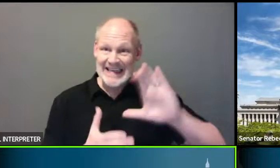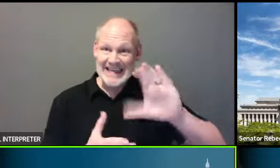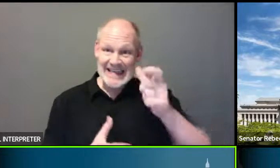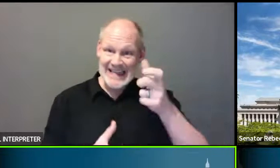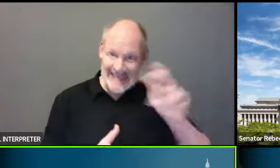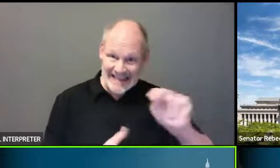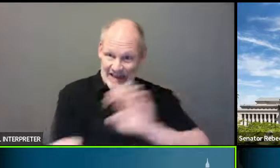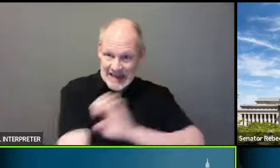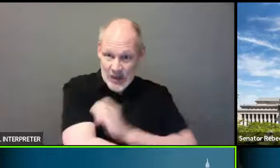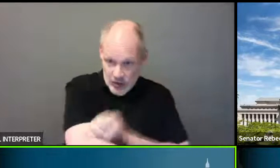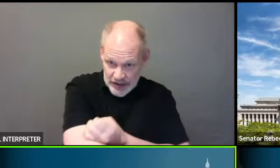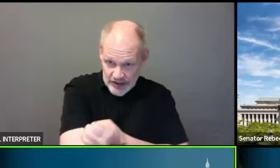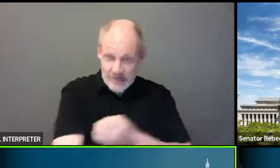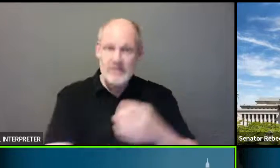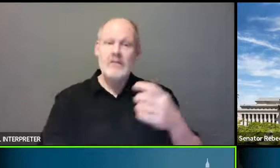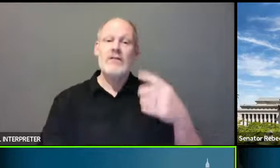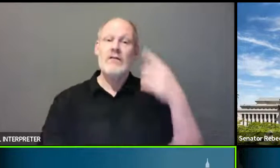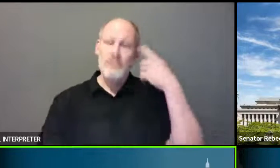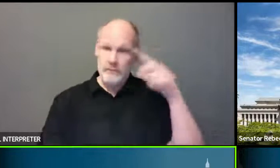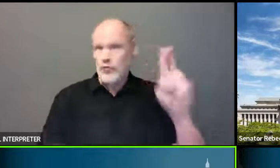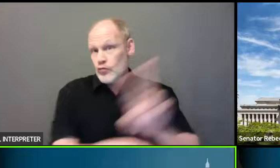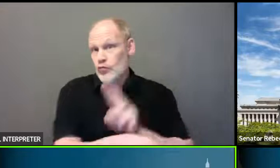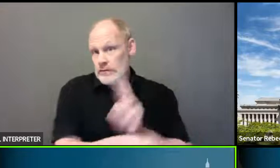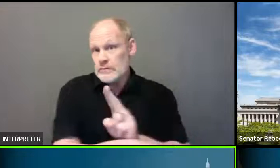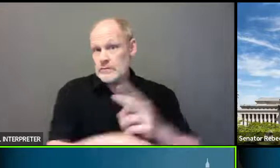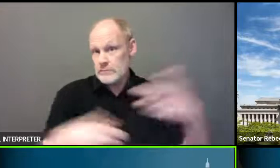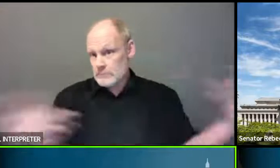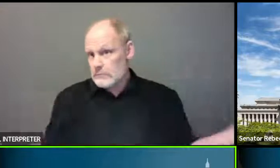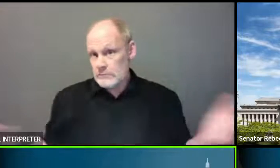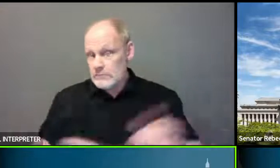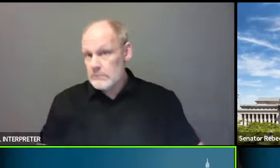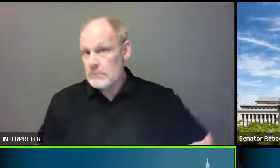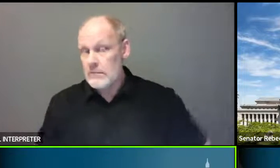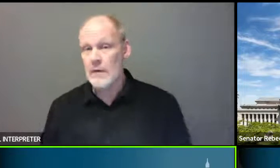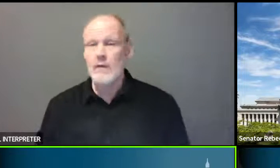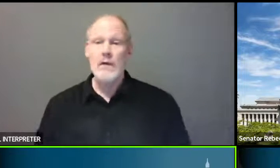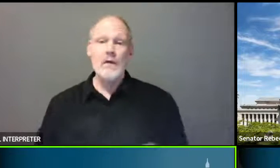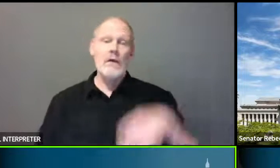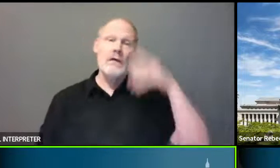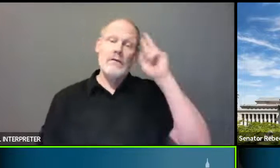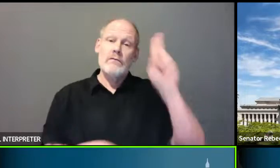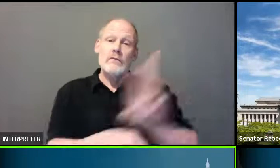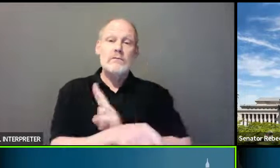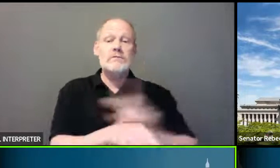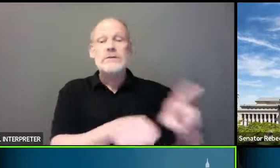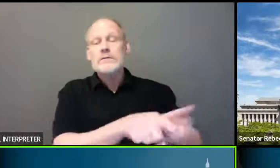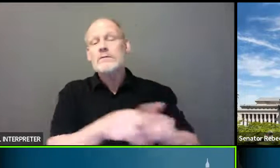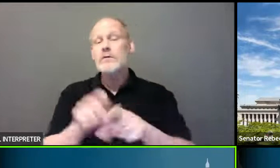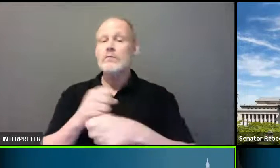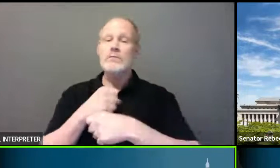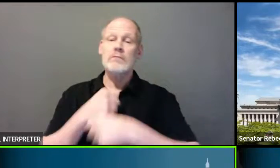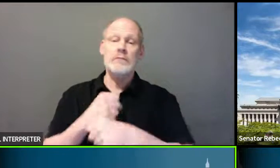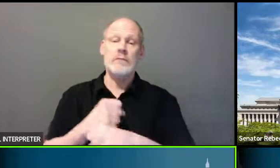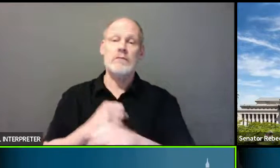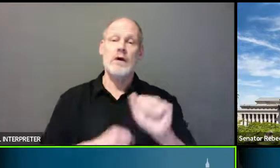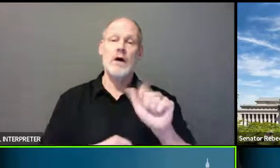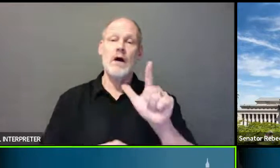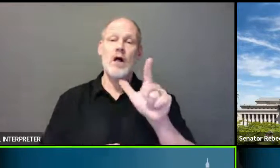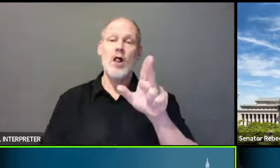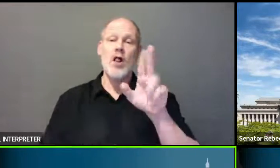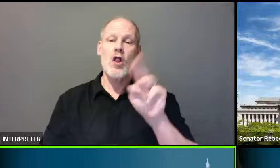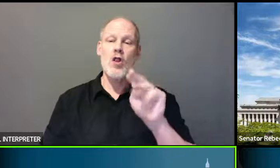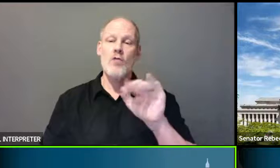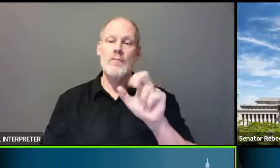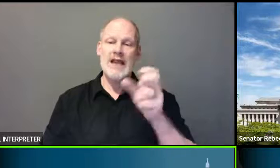both used as well in terms of what the production of the aluminum, and